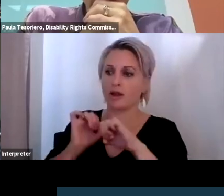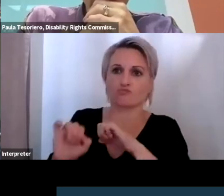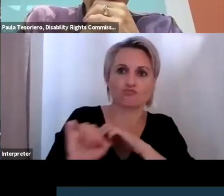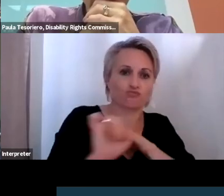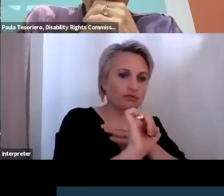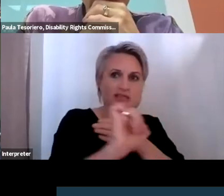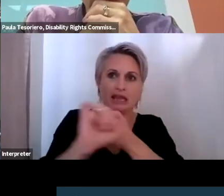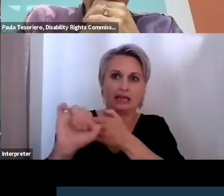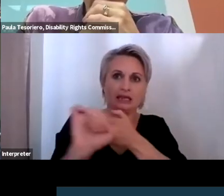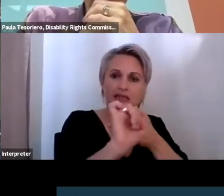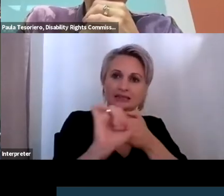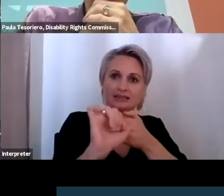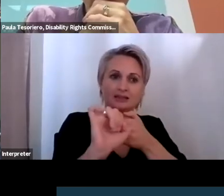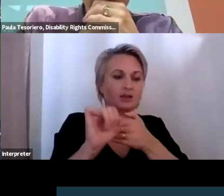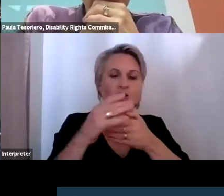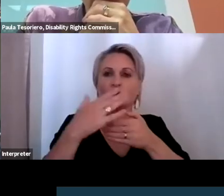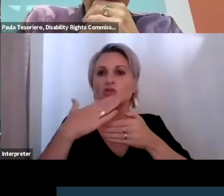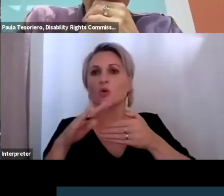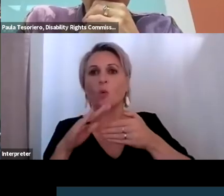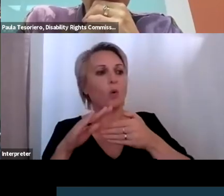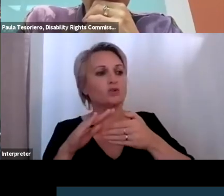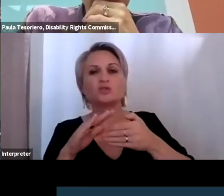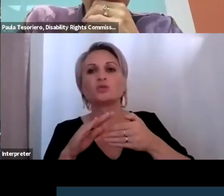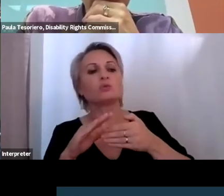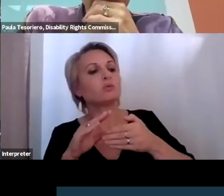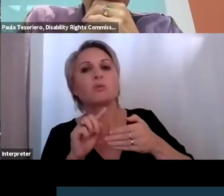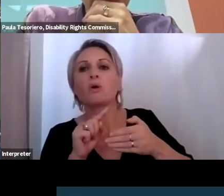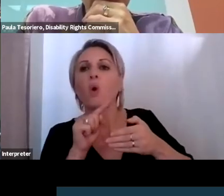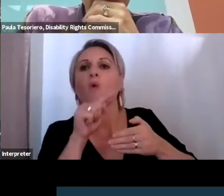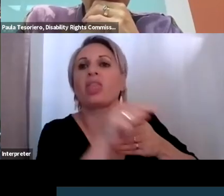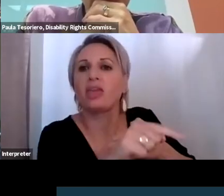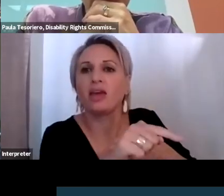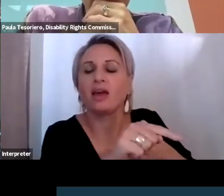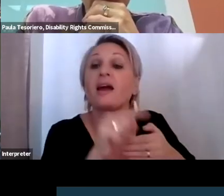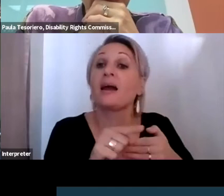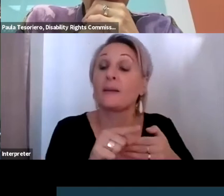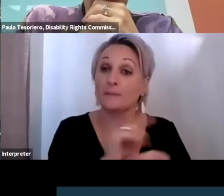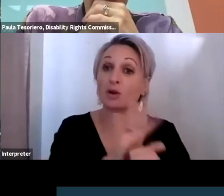don't like to cross into someone else's swim lane, but COVID meant we all had to